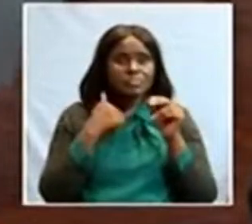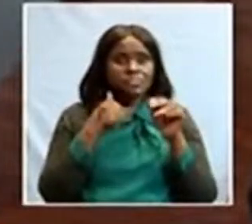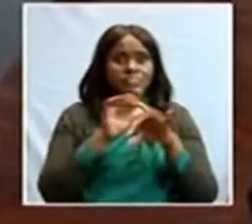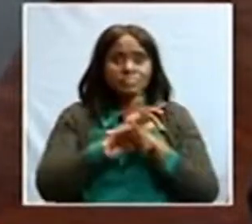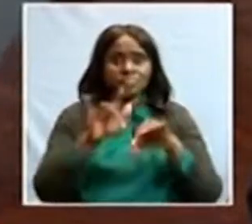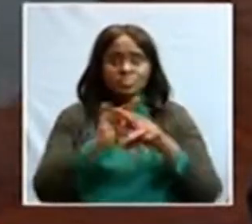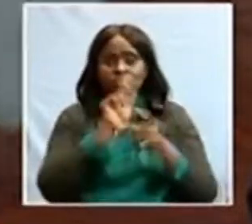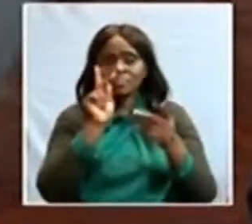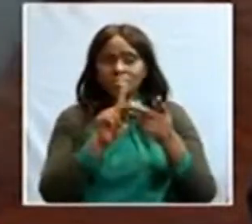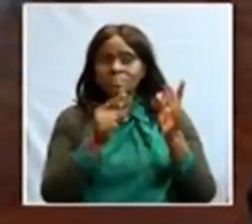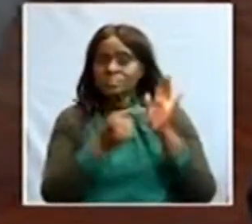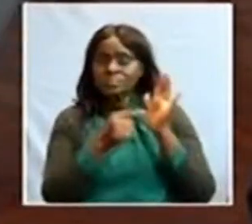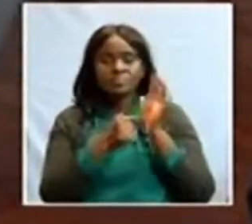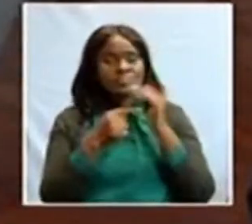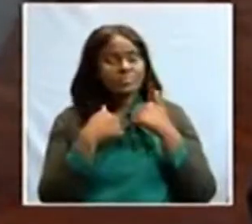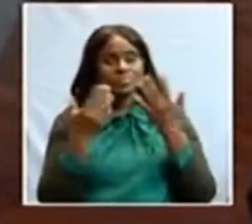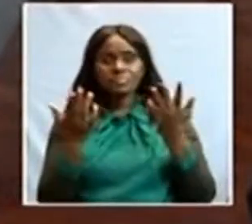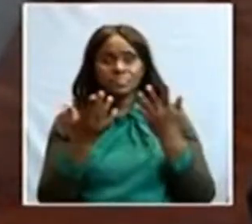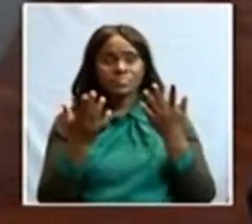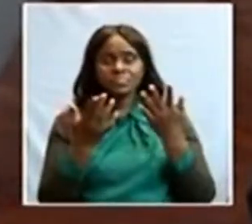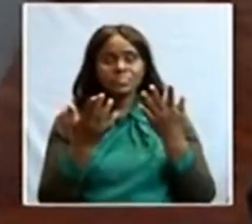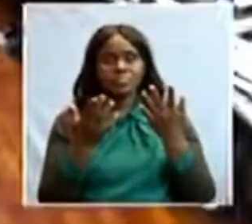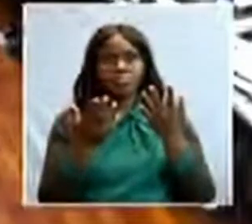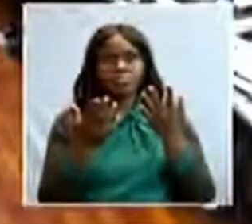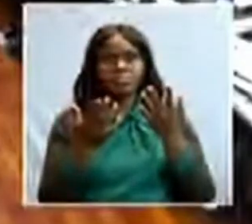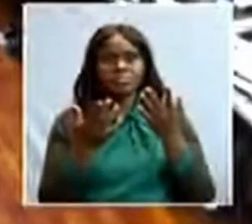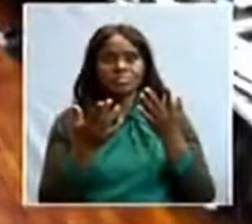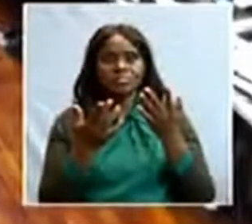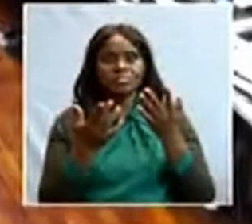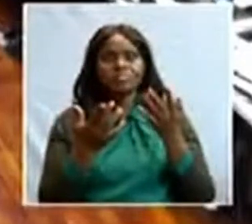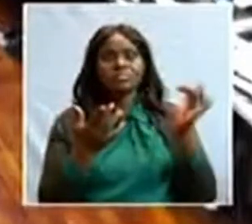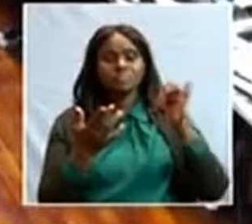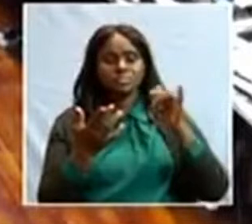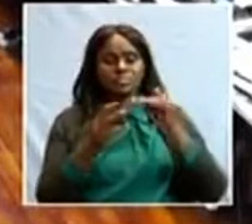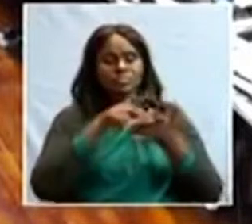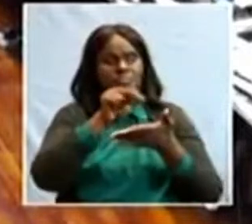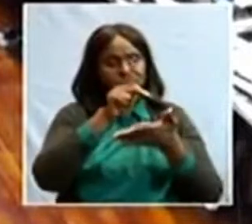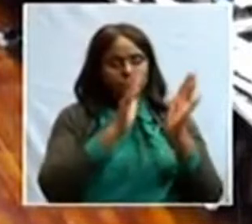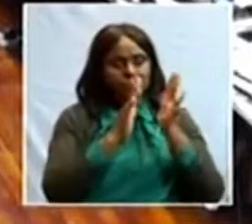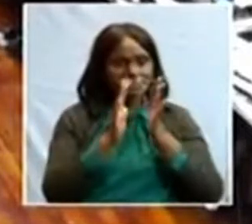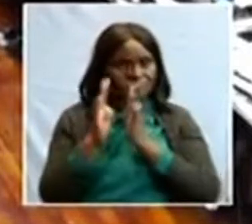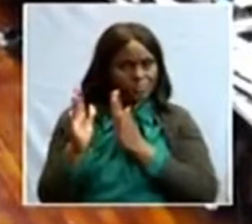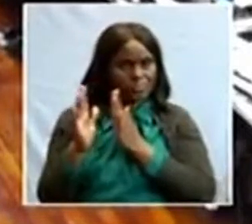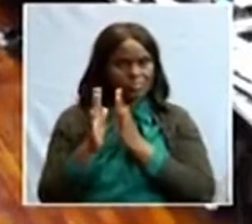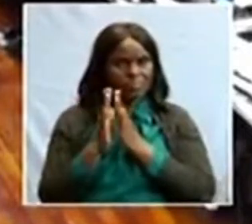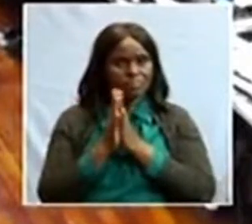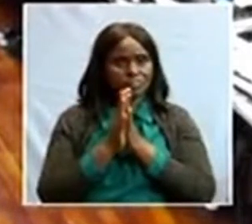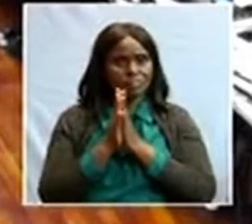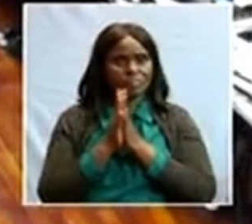one. That is a commitment. Yes, repayment plan.